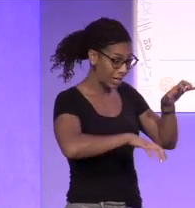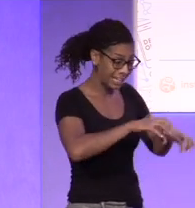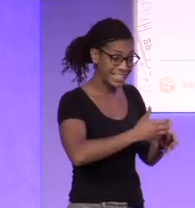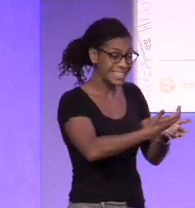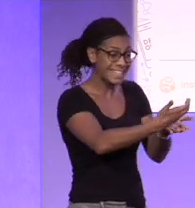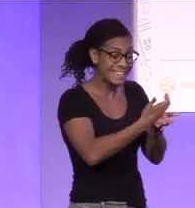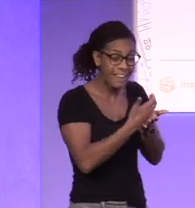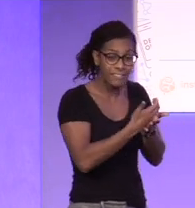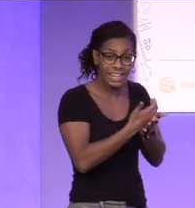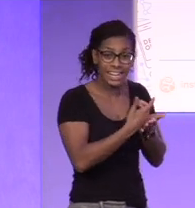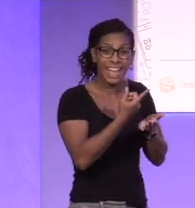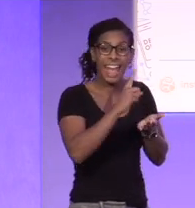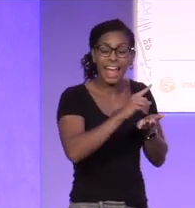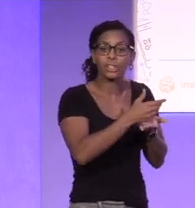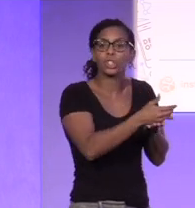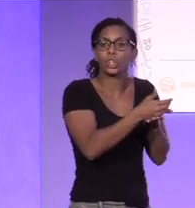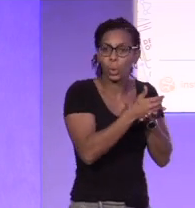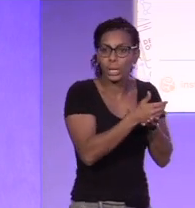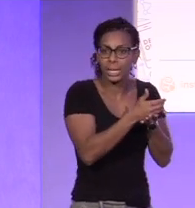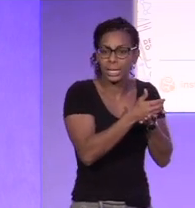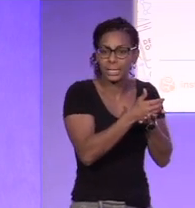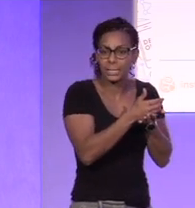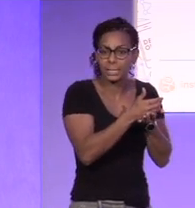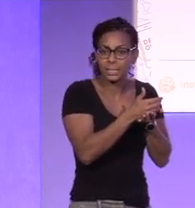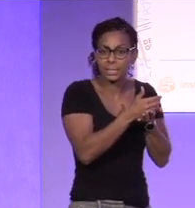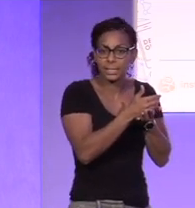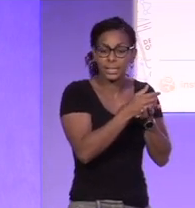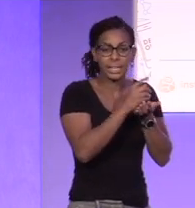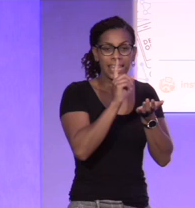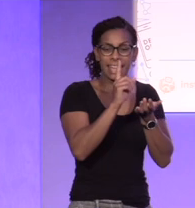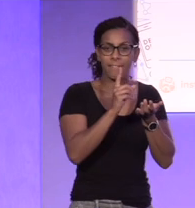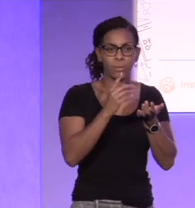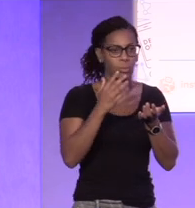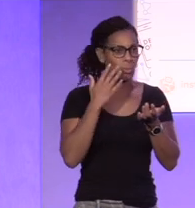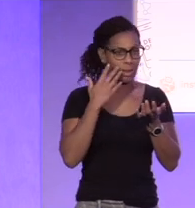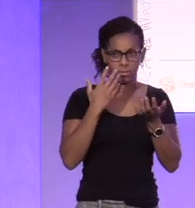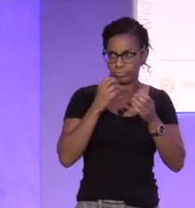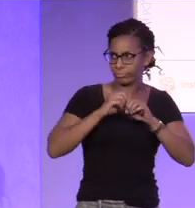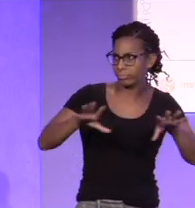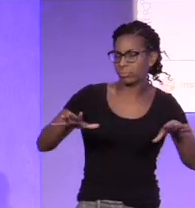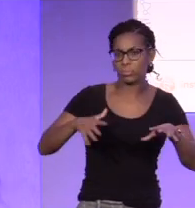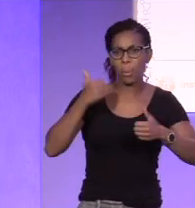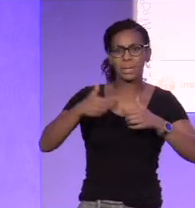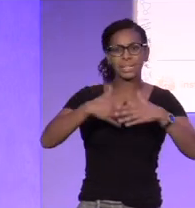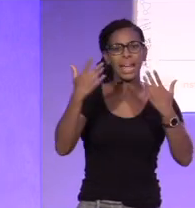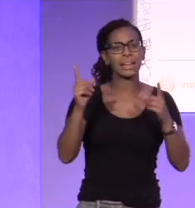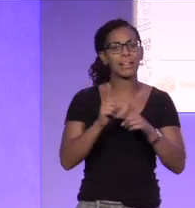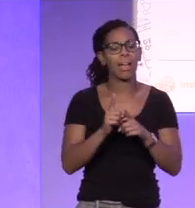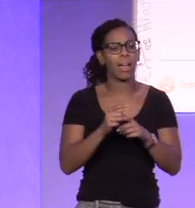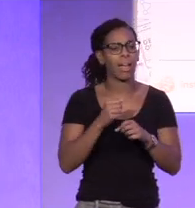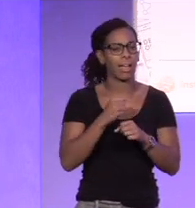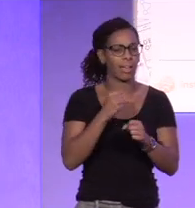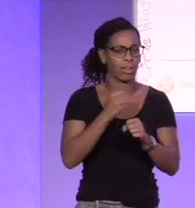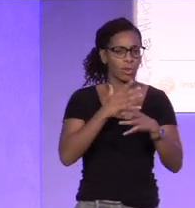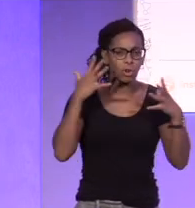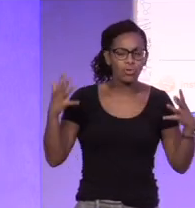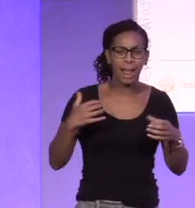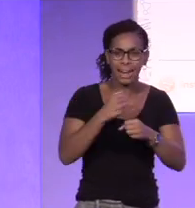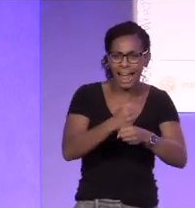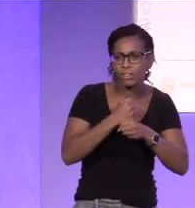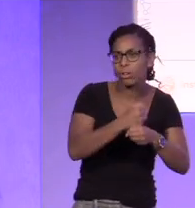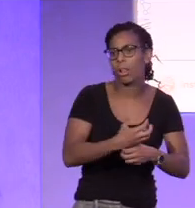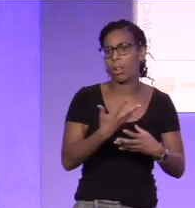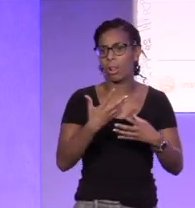even during the highest throughput days of the year. Days like Grand National, the Cheltenham Festival, and on Boxing Day, where we see some